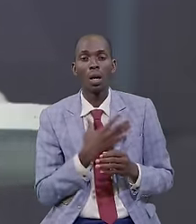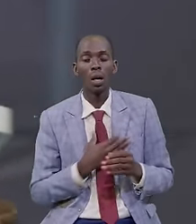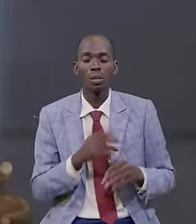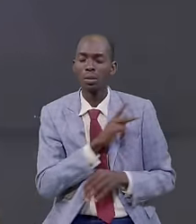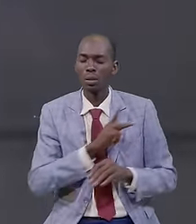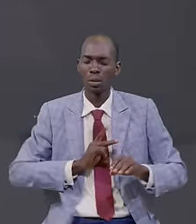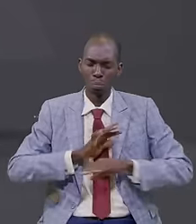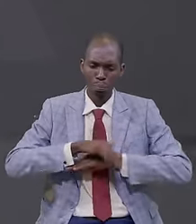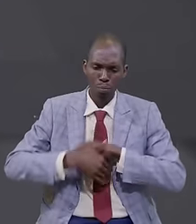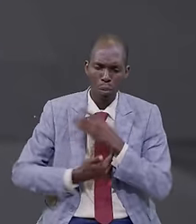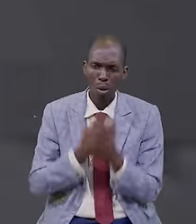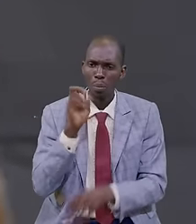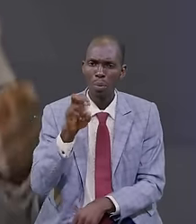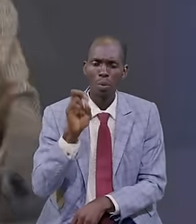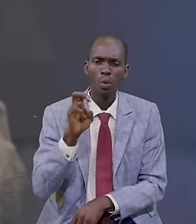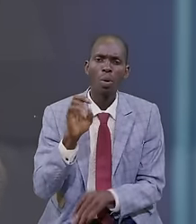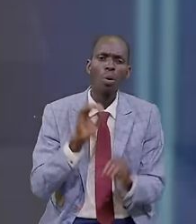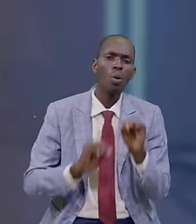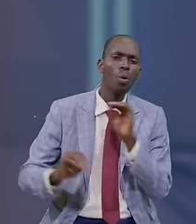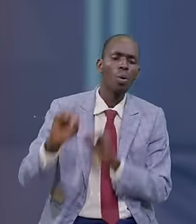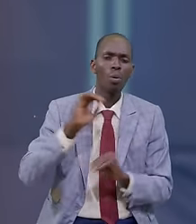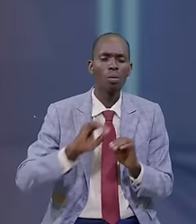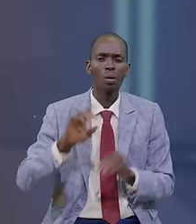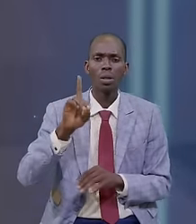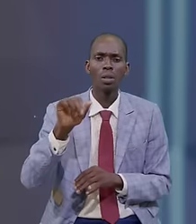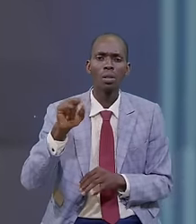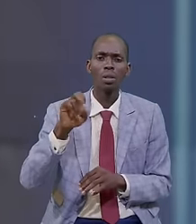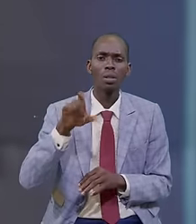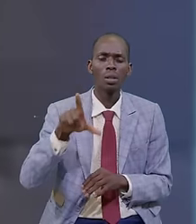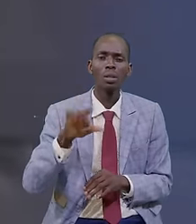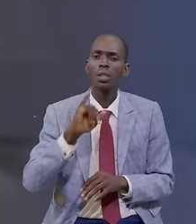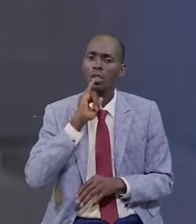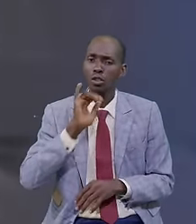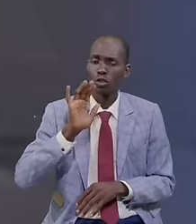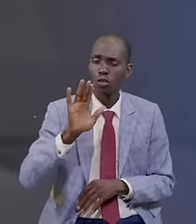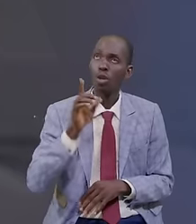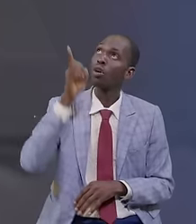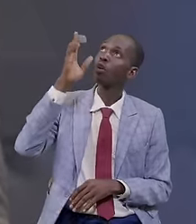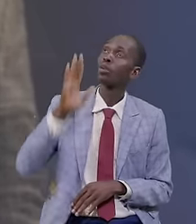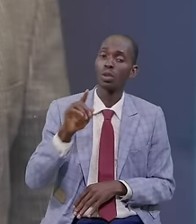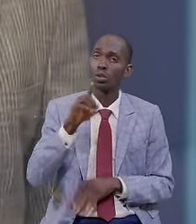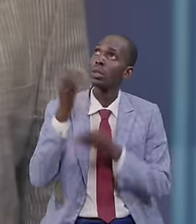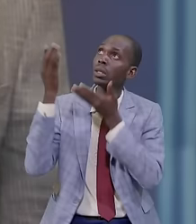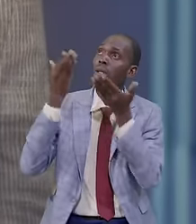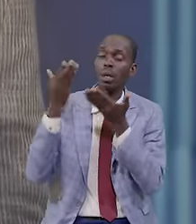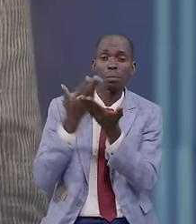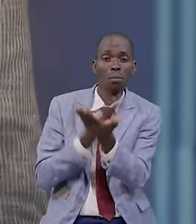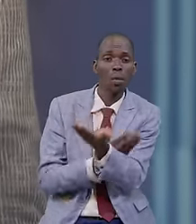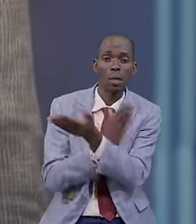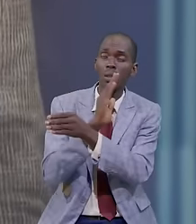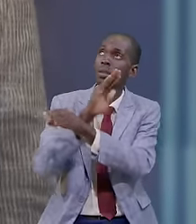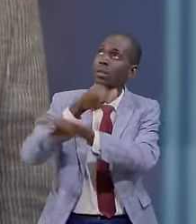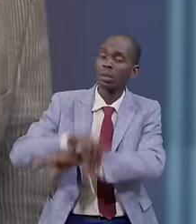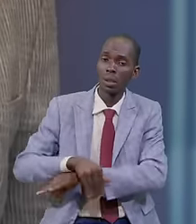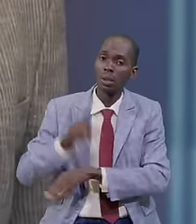said, oh, Daniel, it's your God whom you serve day and night, able to deliver